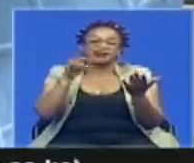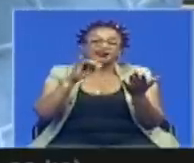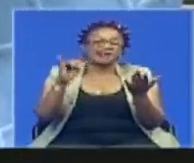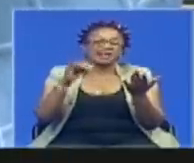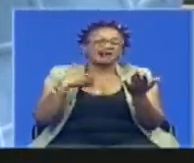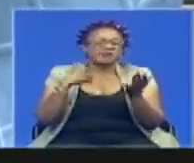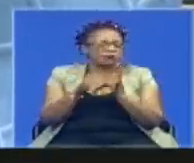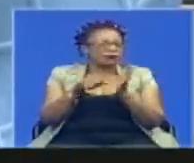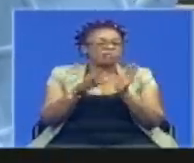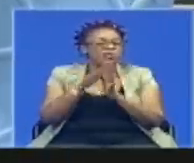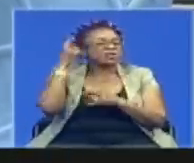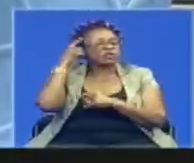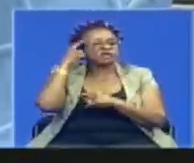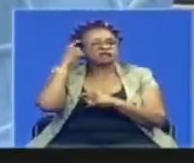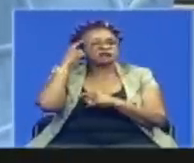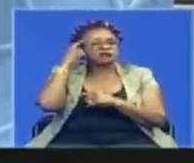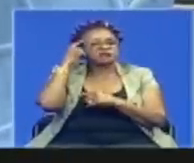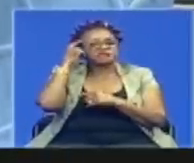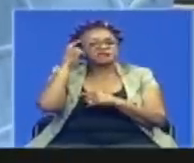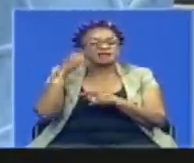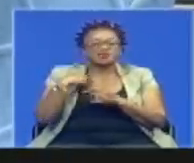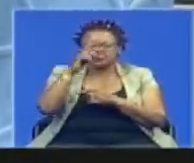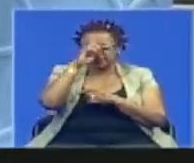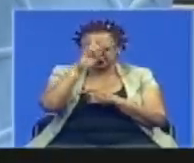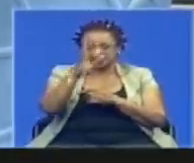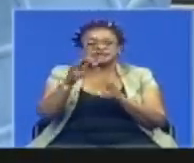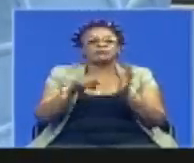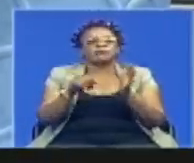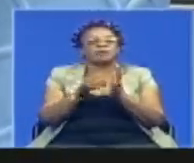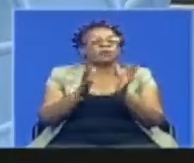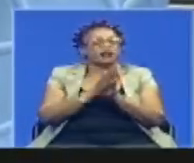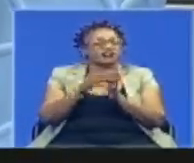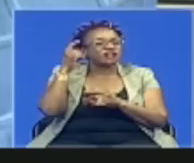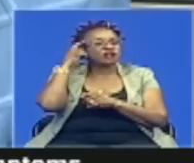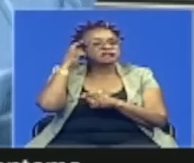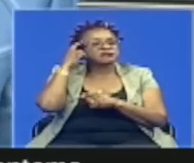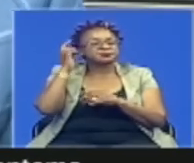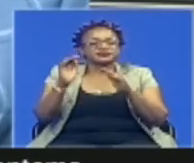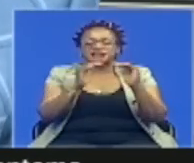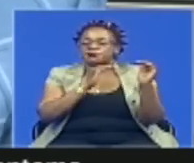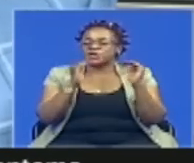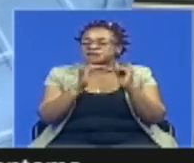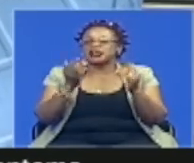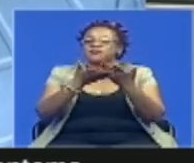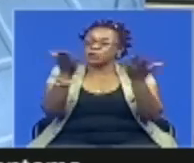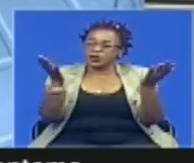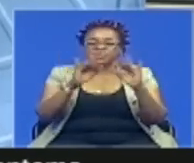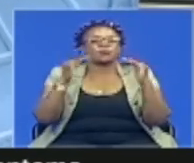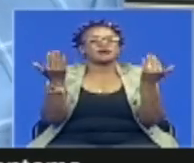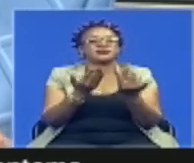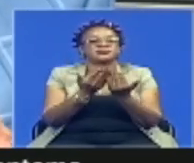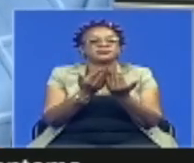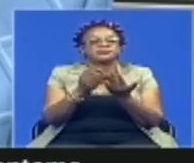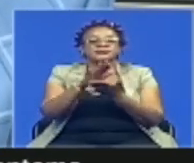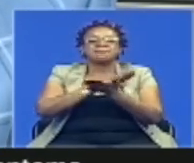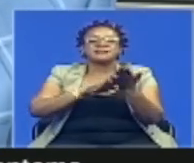thoughts. He has serious problems with thoughts. Because democracy everywhere in the world is based